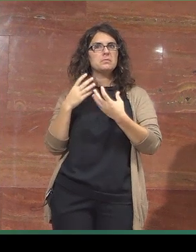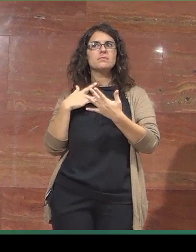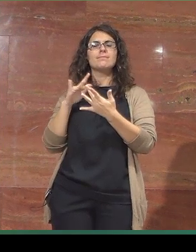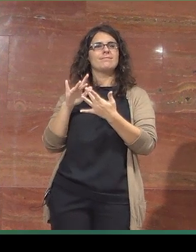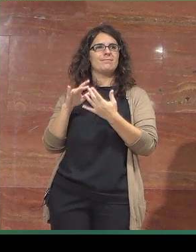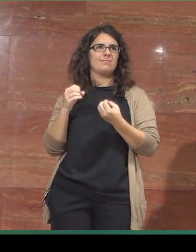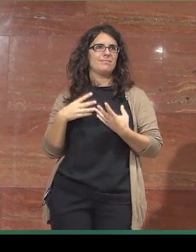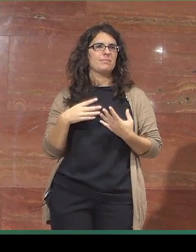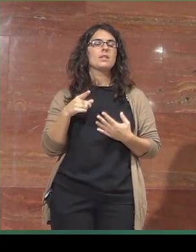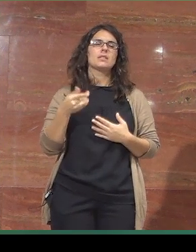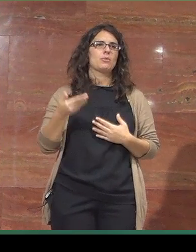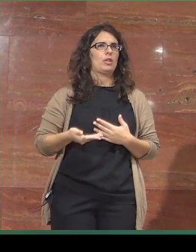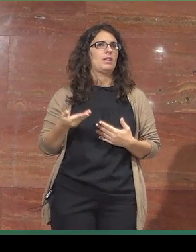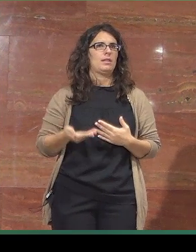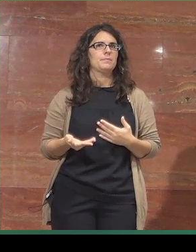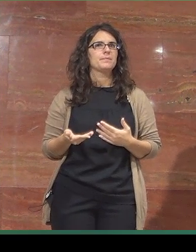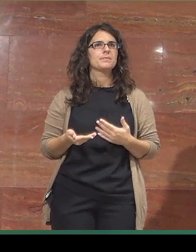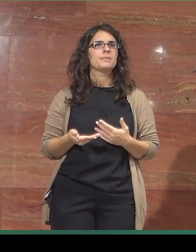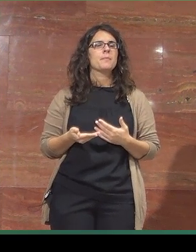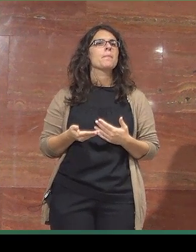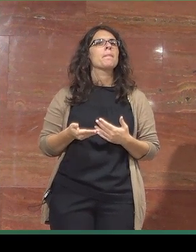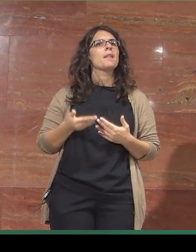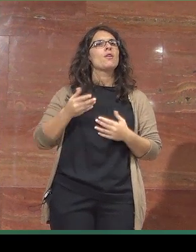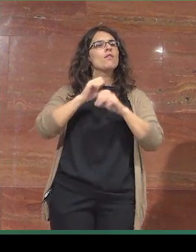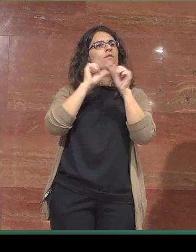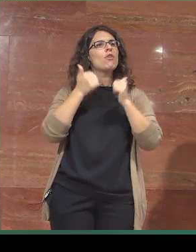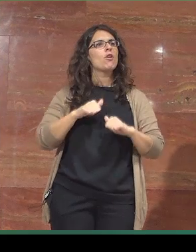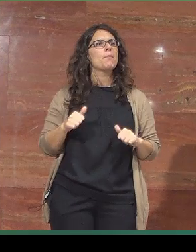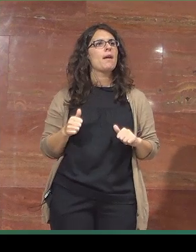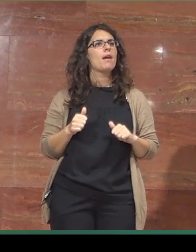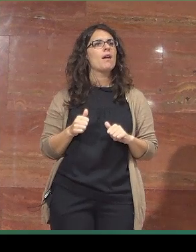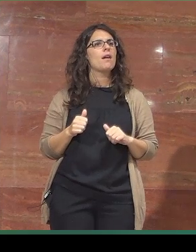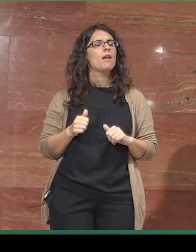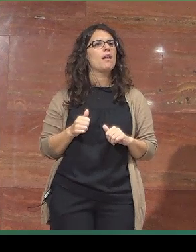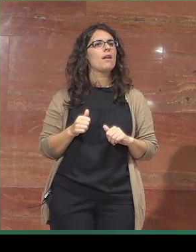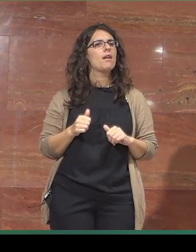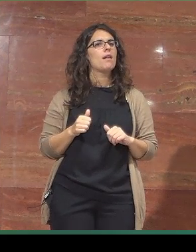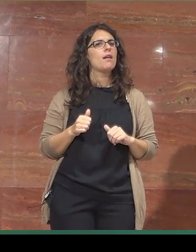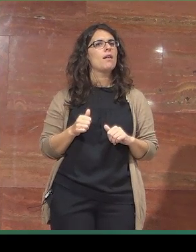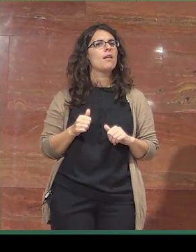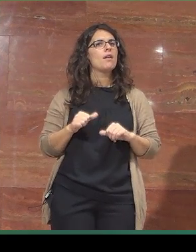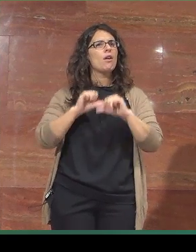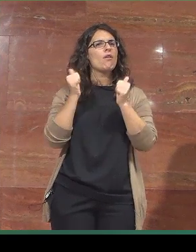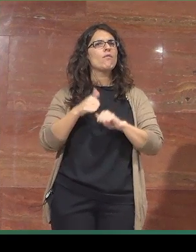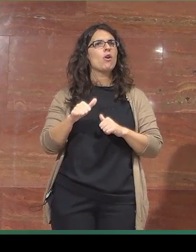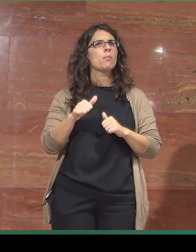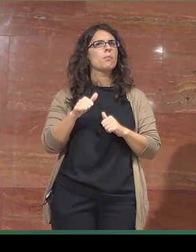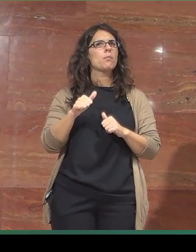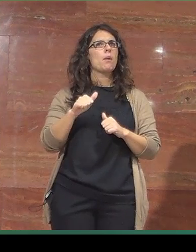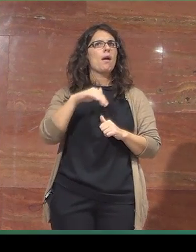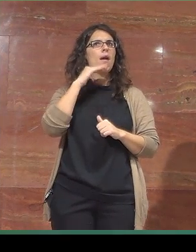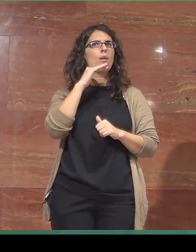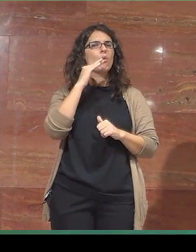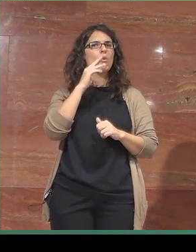can we introduce something sympathetic, something functional but sympathetic? So that's